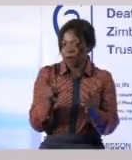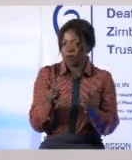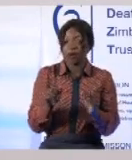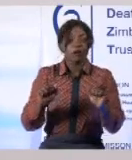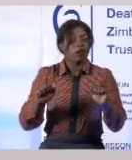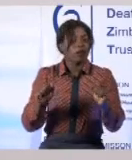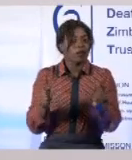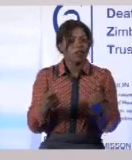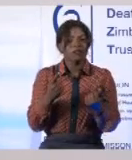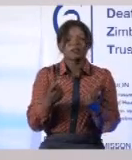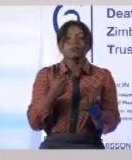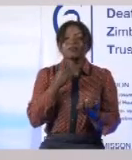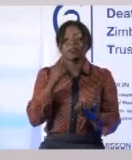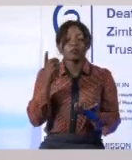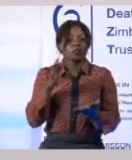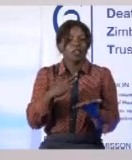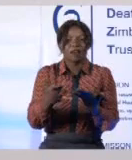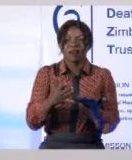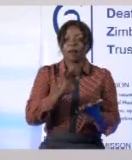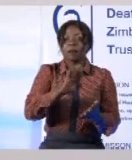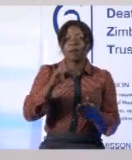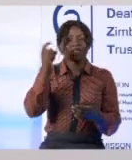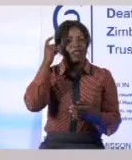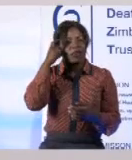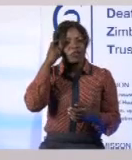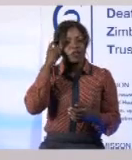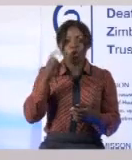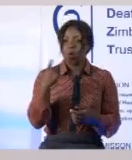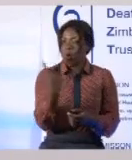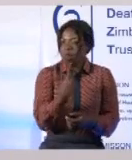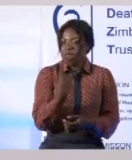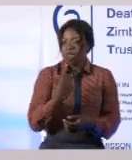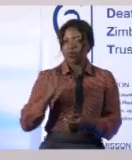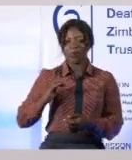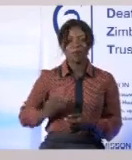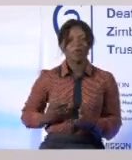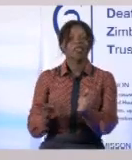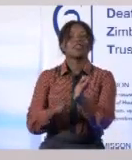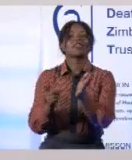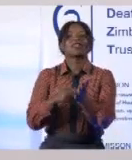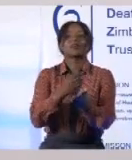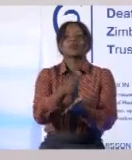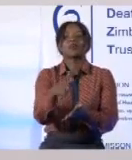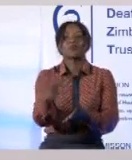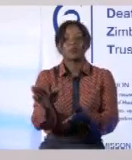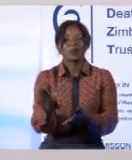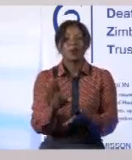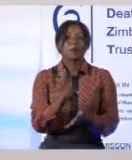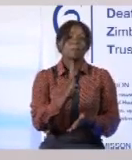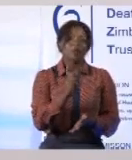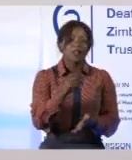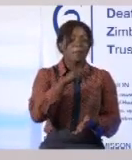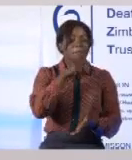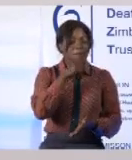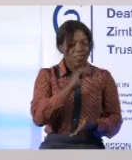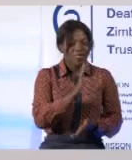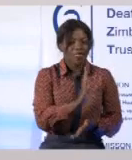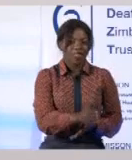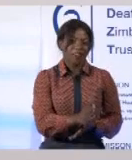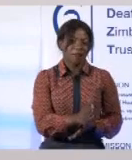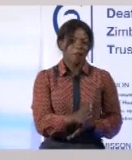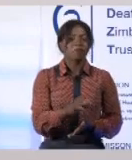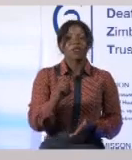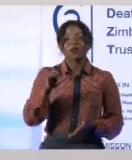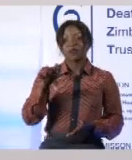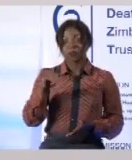it's ordinarily a female domain. Now here on Issues Pane Nyaya today, we are going to bust that myth, and I